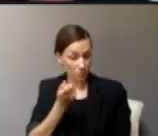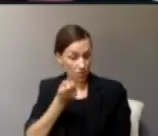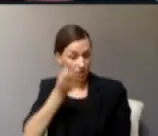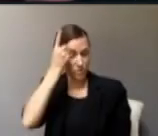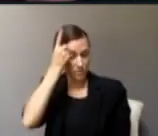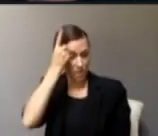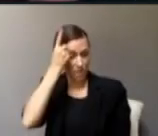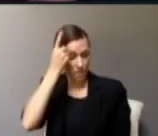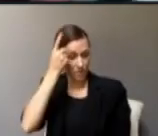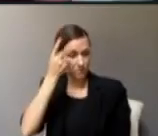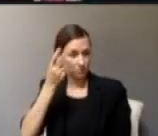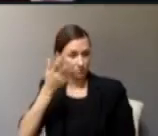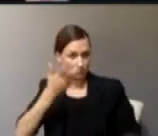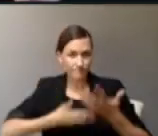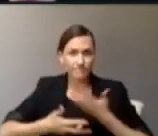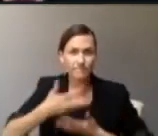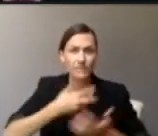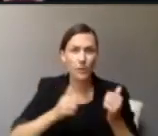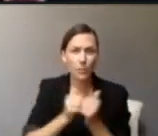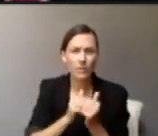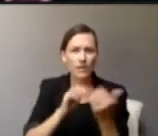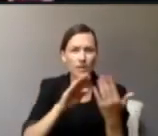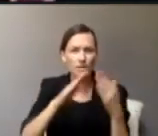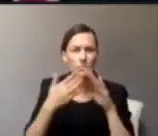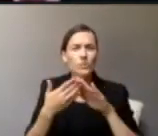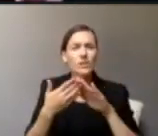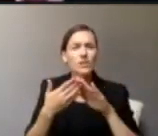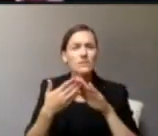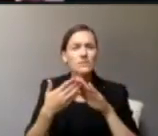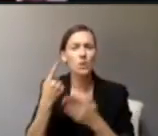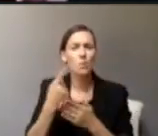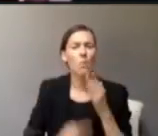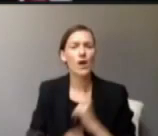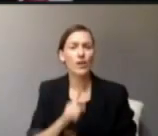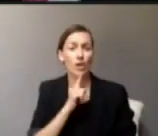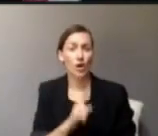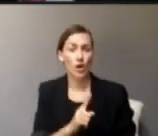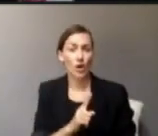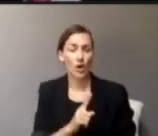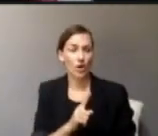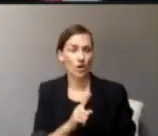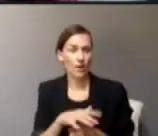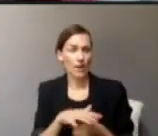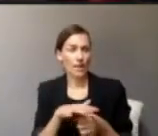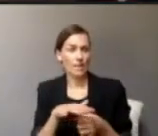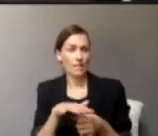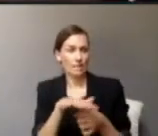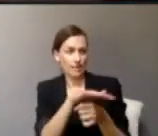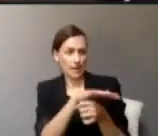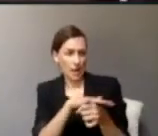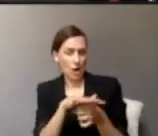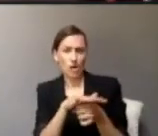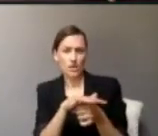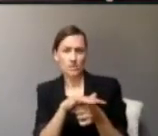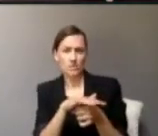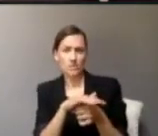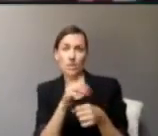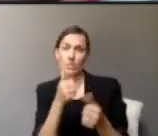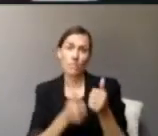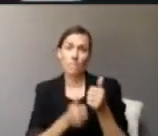from communities is, or sort of, what are the areas in which they've been most impacted by